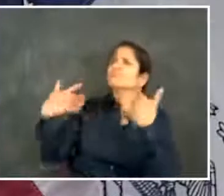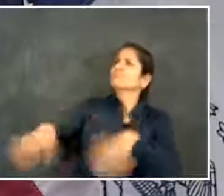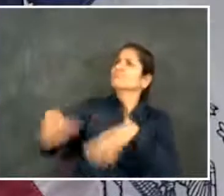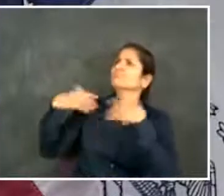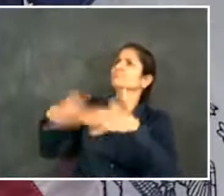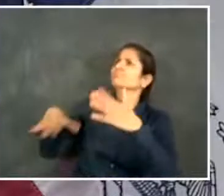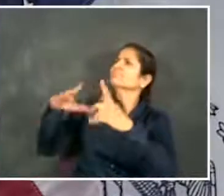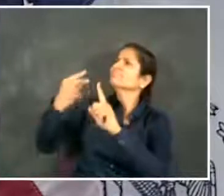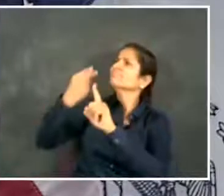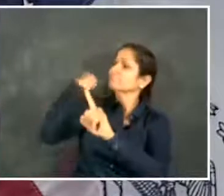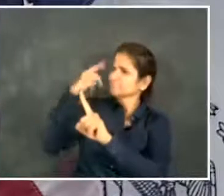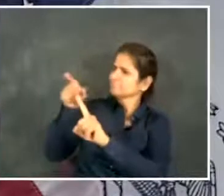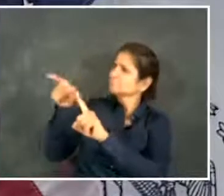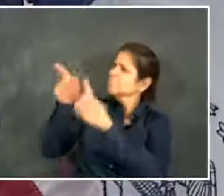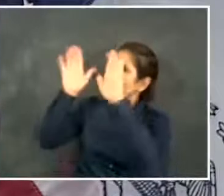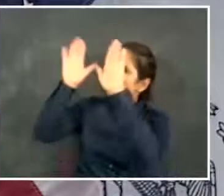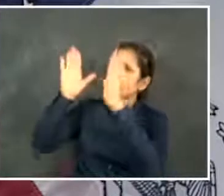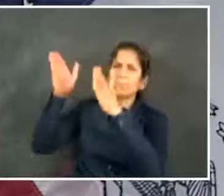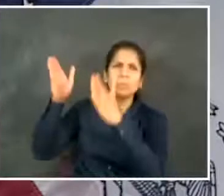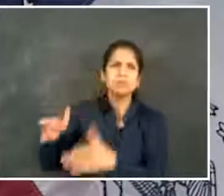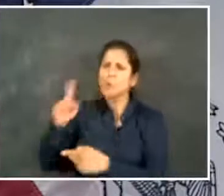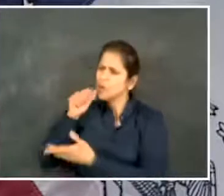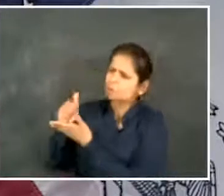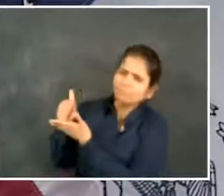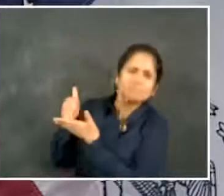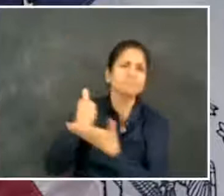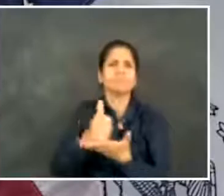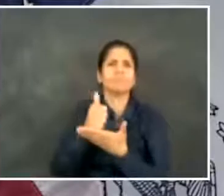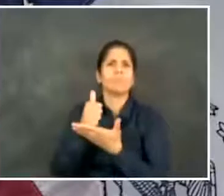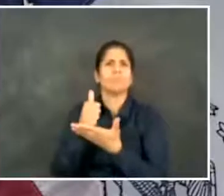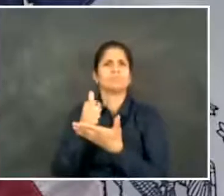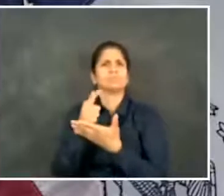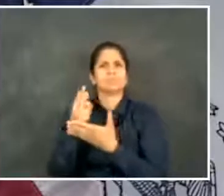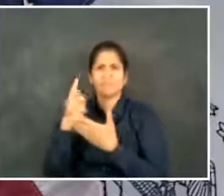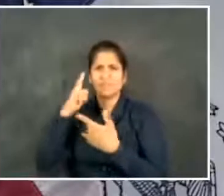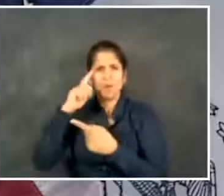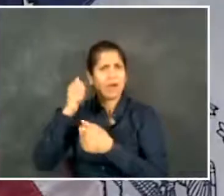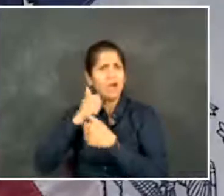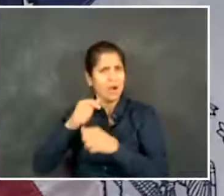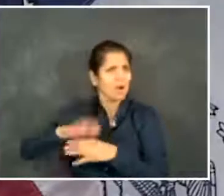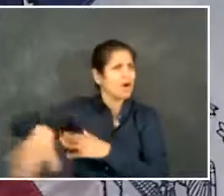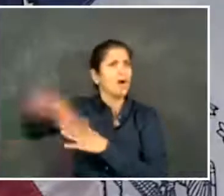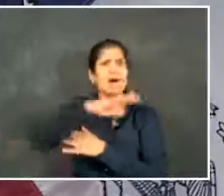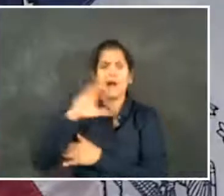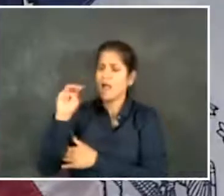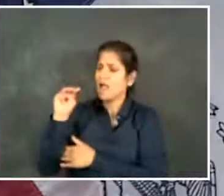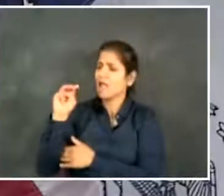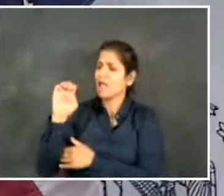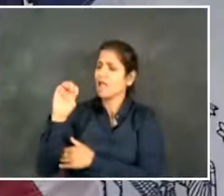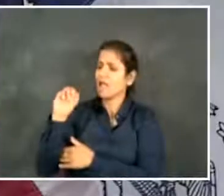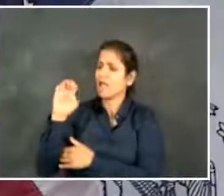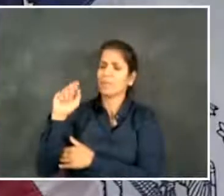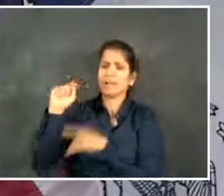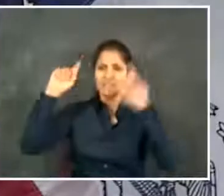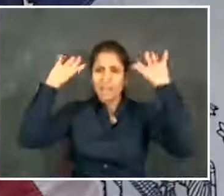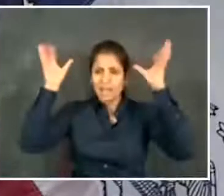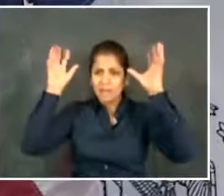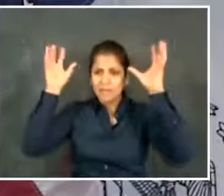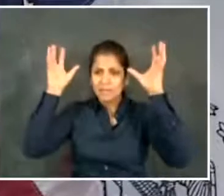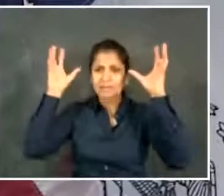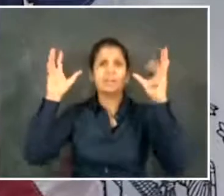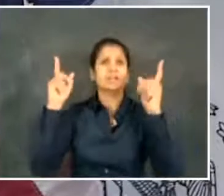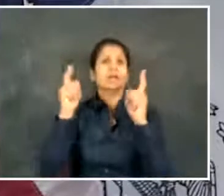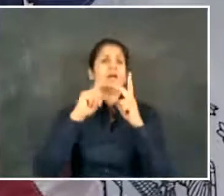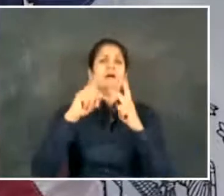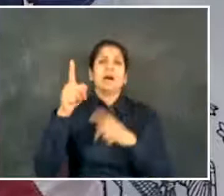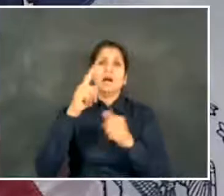the EMTs, members of the military, so many good people, doctors, nurses from around the country, so many people came to help, but Paul gave